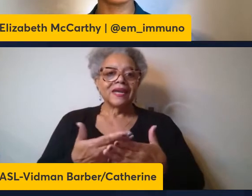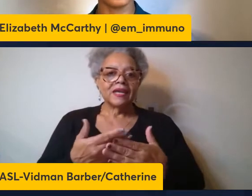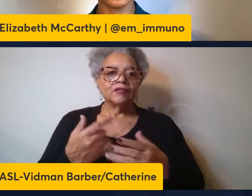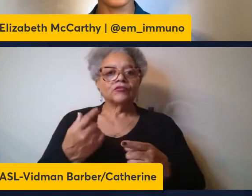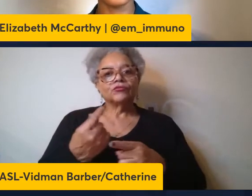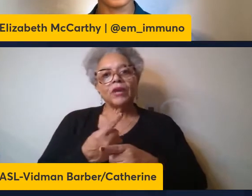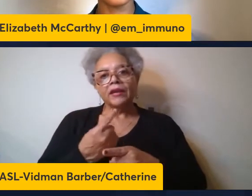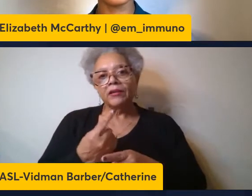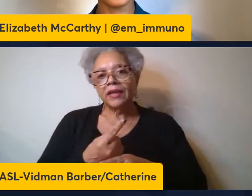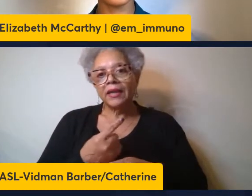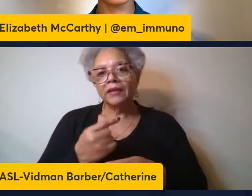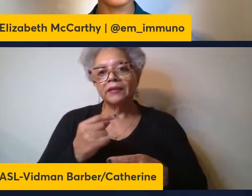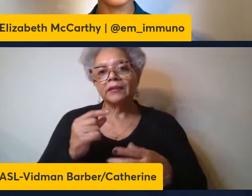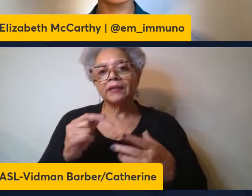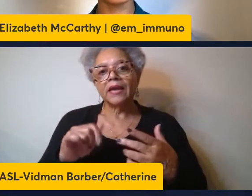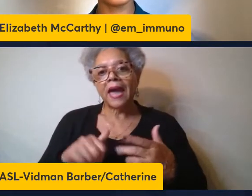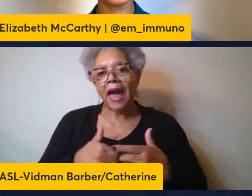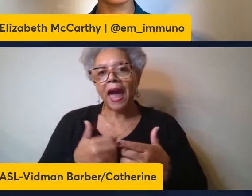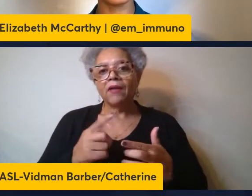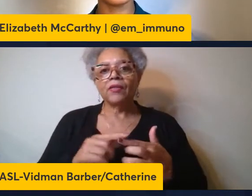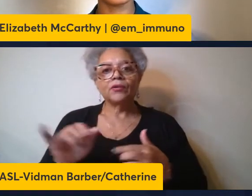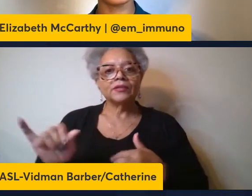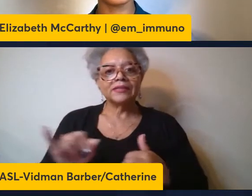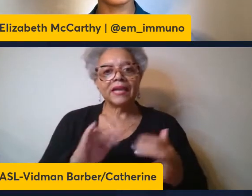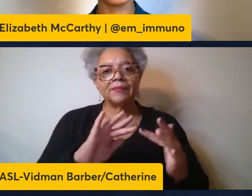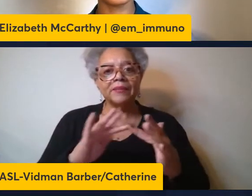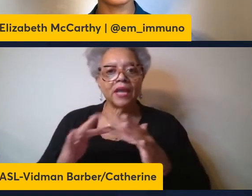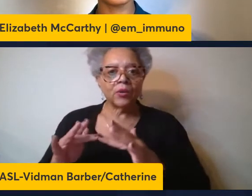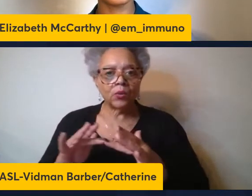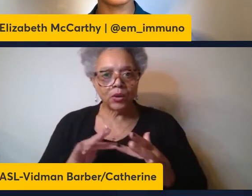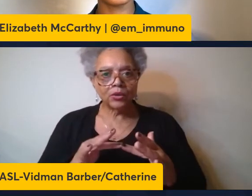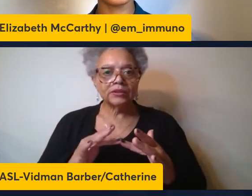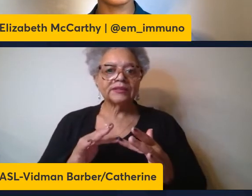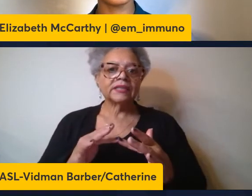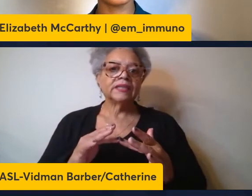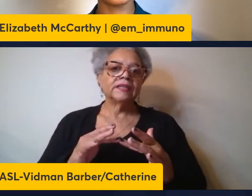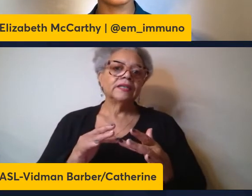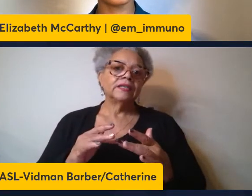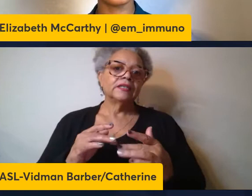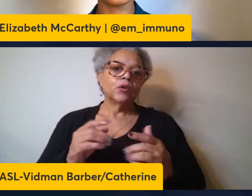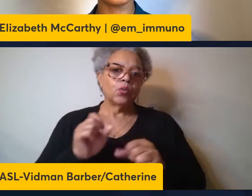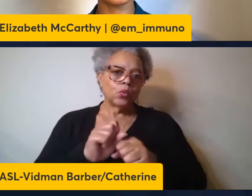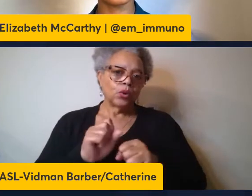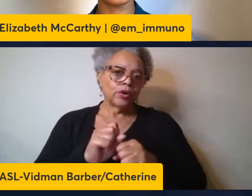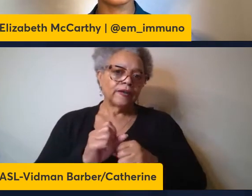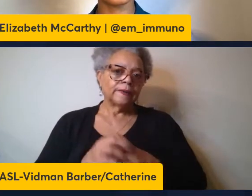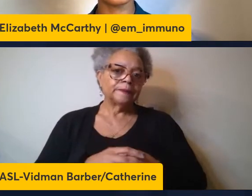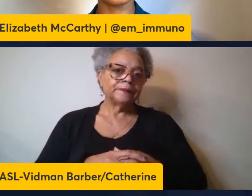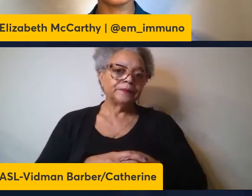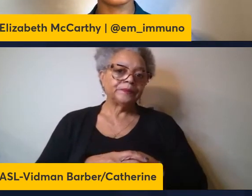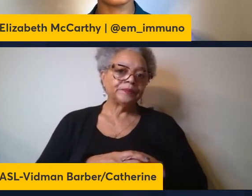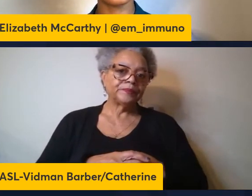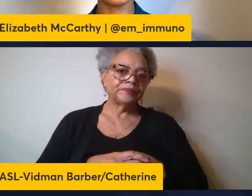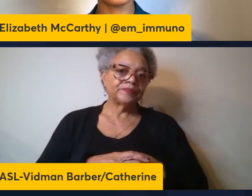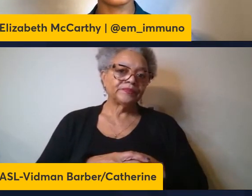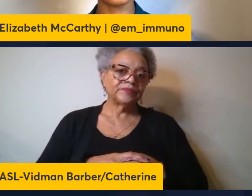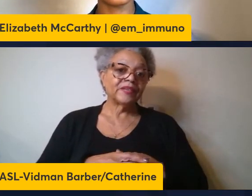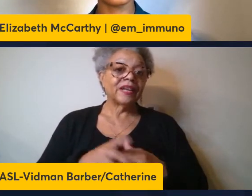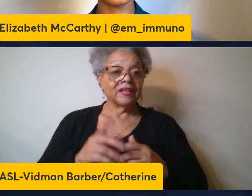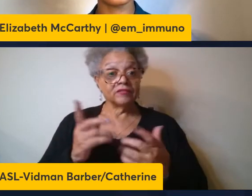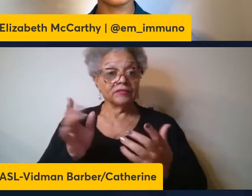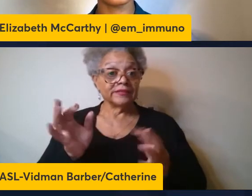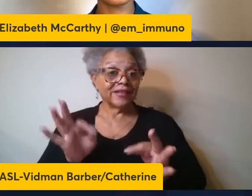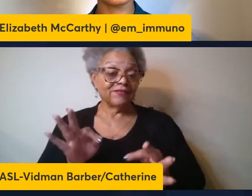and how those same networks are revisited in disease and things like that. So definitely